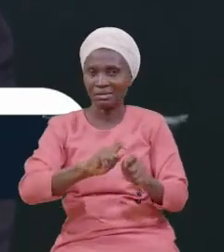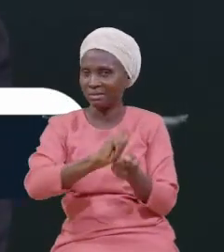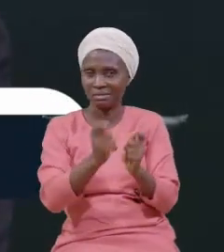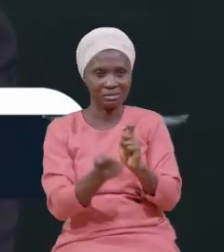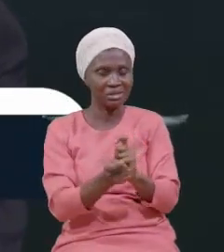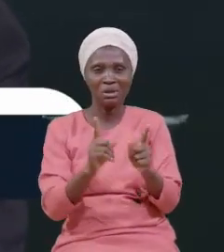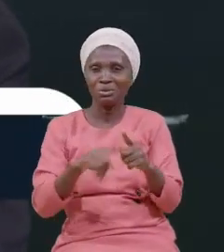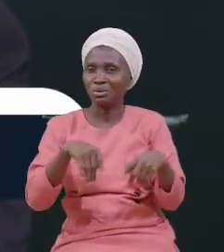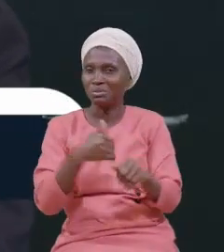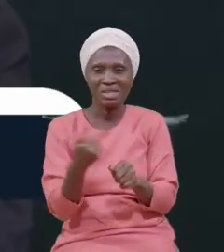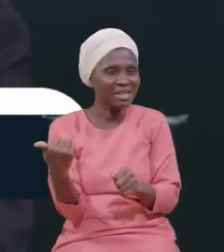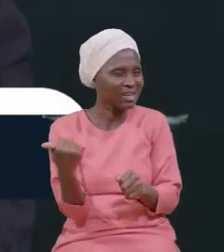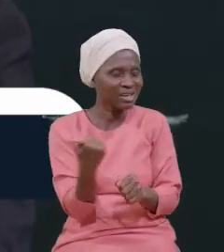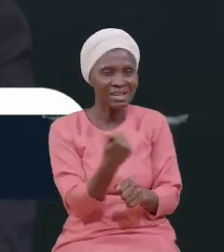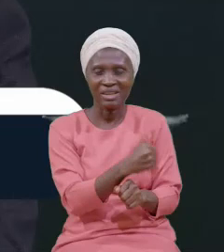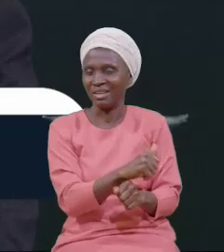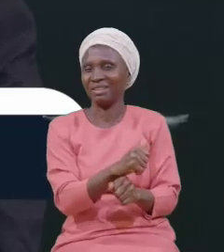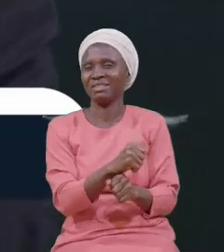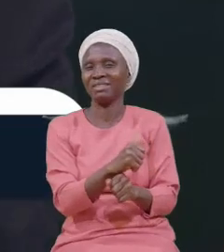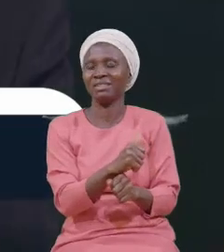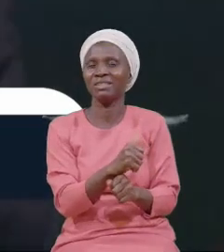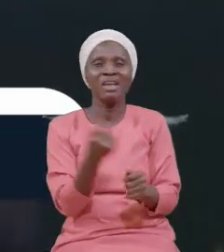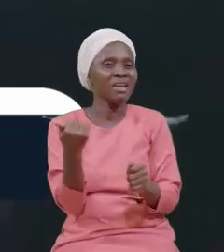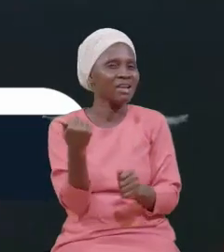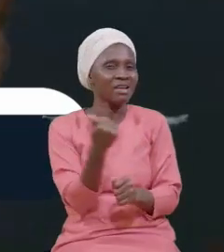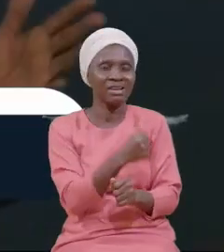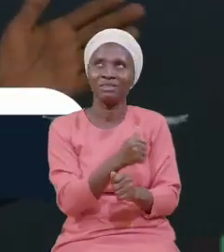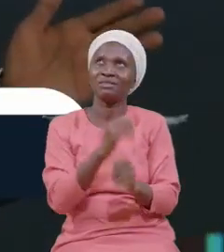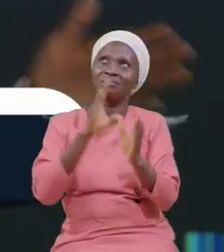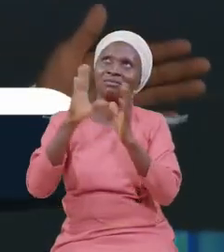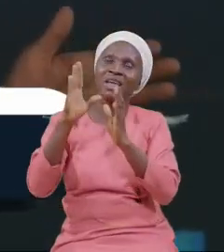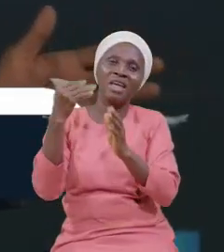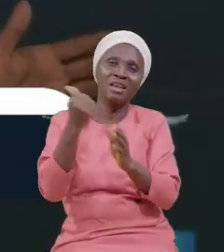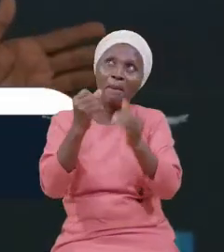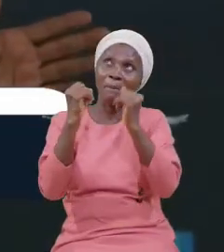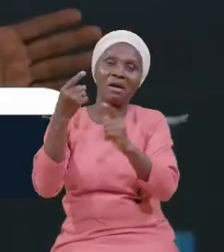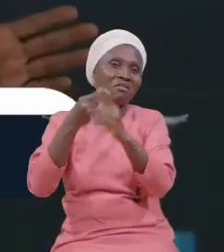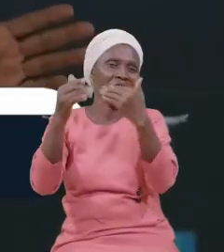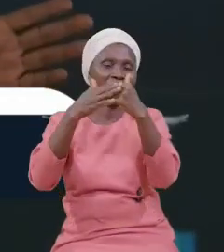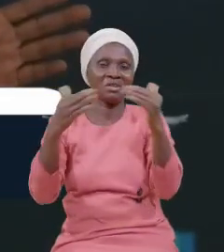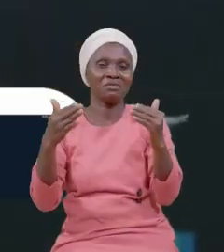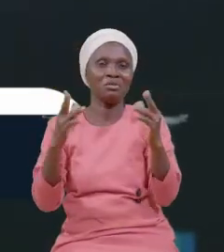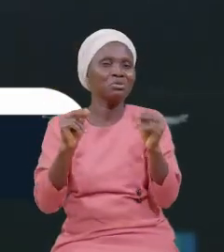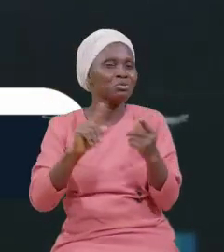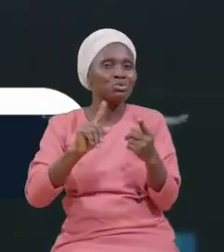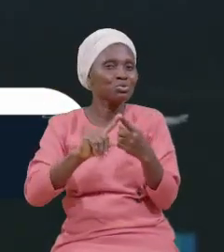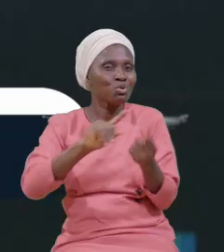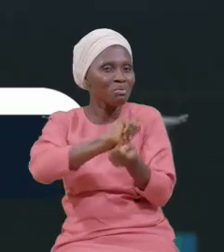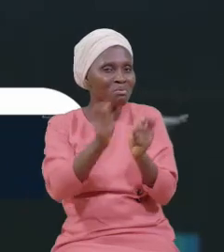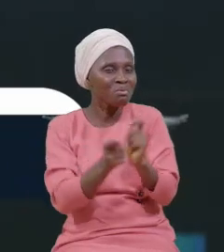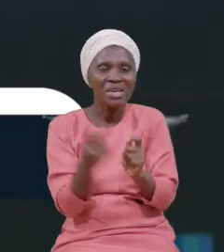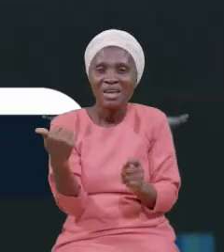any intervention from heaven, to make any translation, and to make